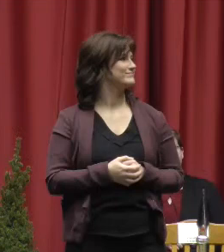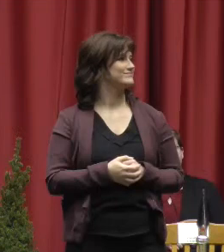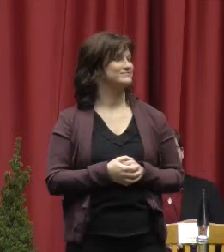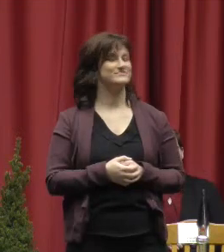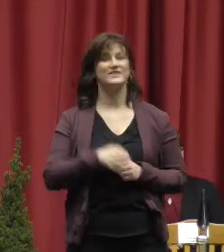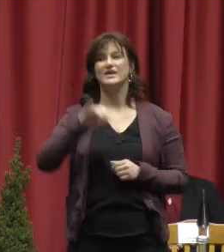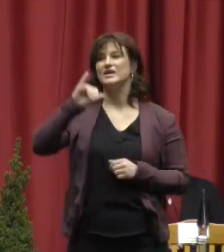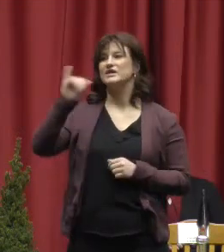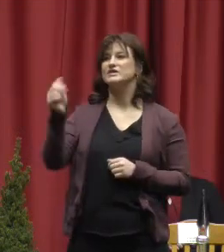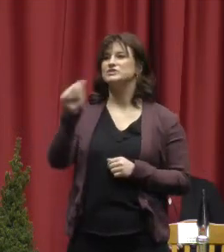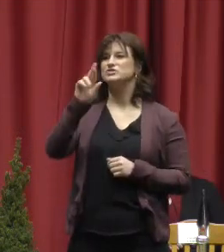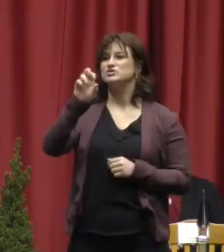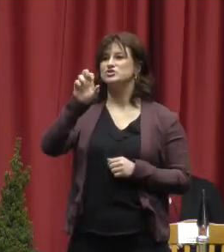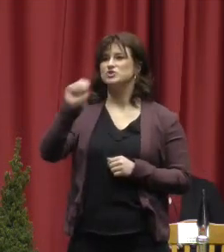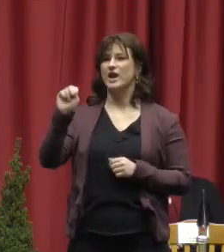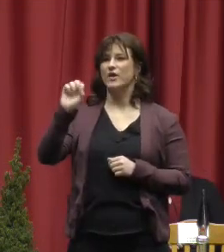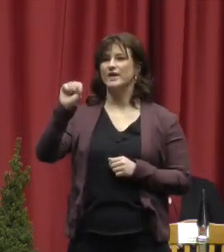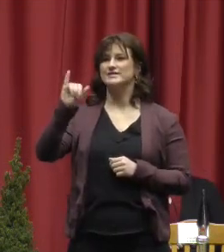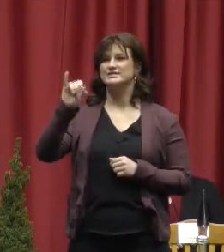Jared Sierra.